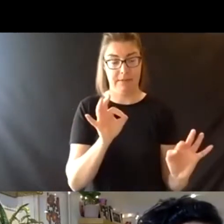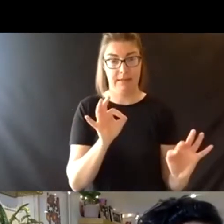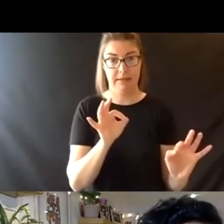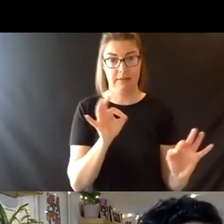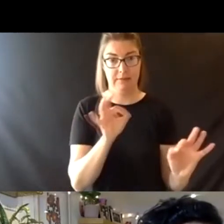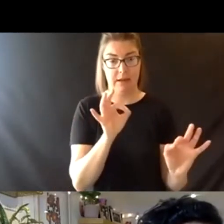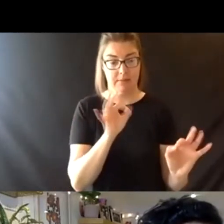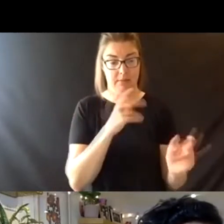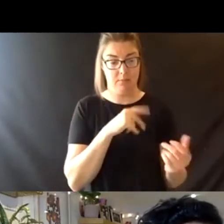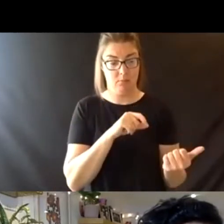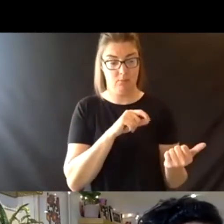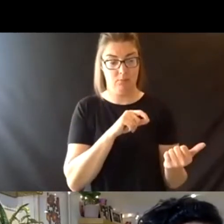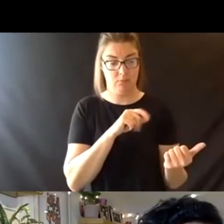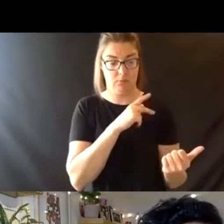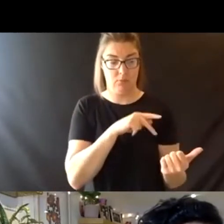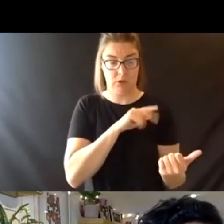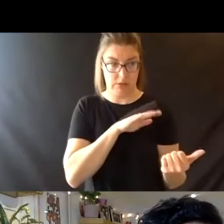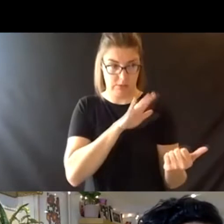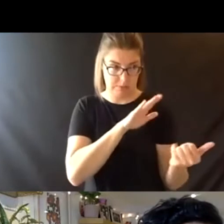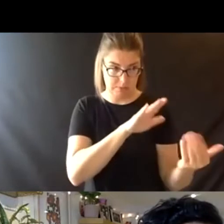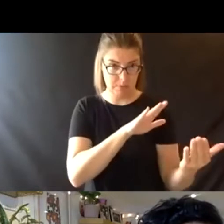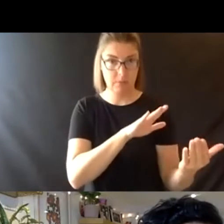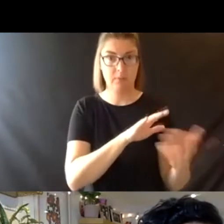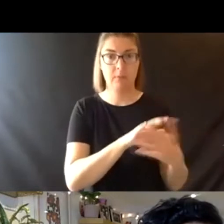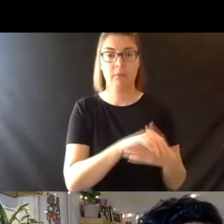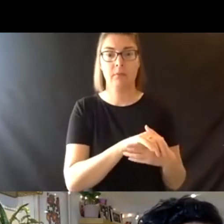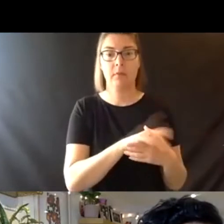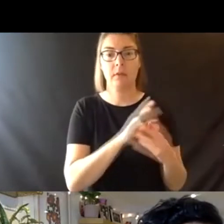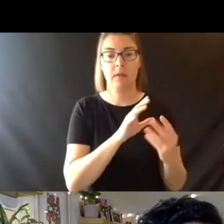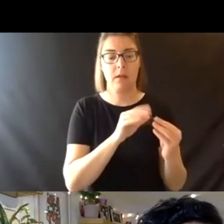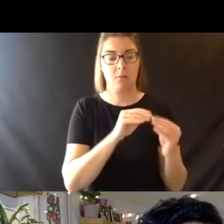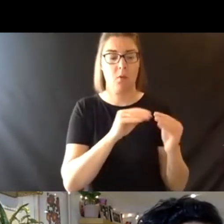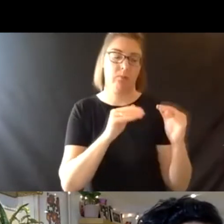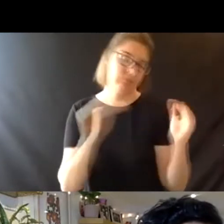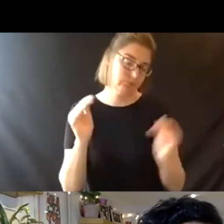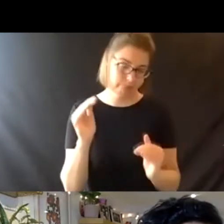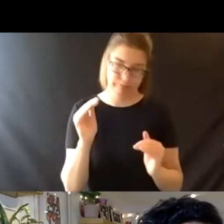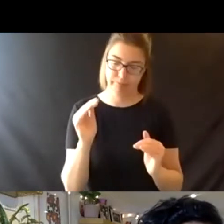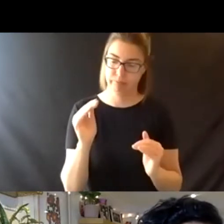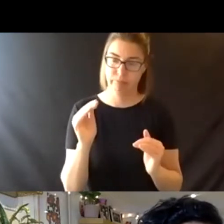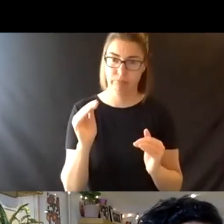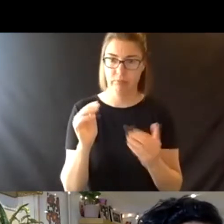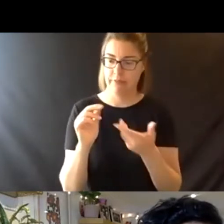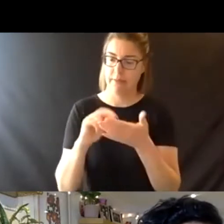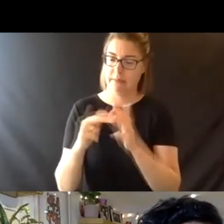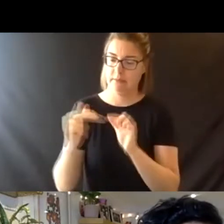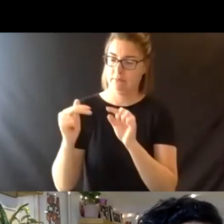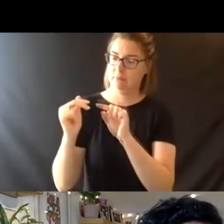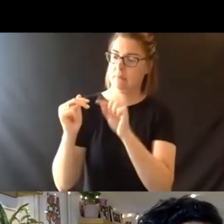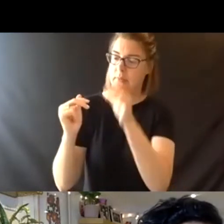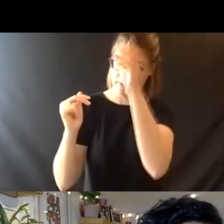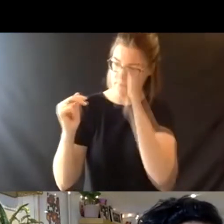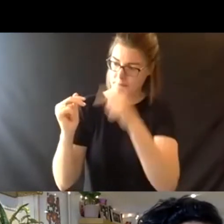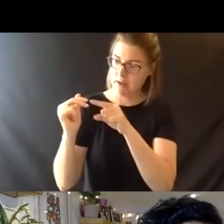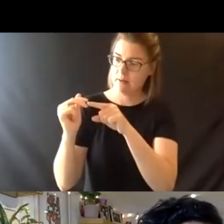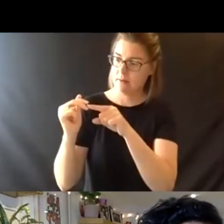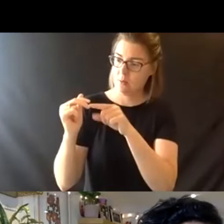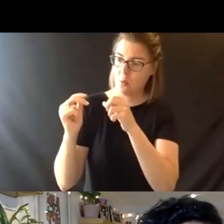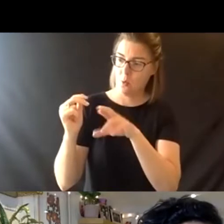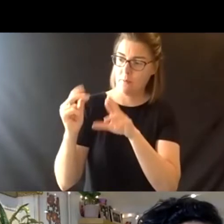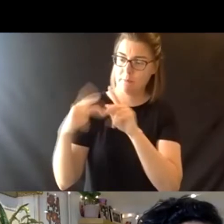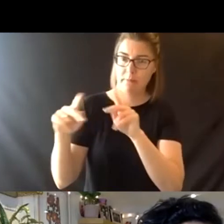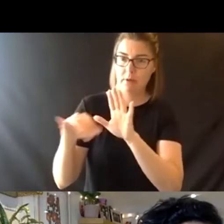feminine personality traits are inferior, and by default that men or masculine identifying people